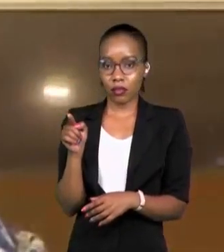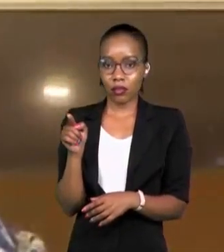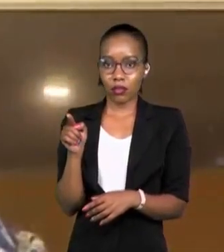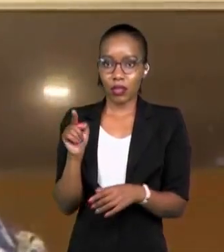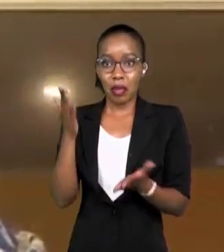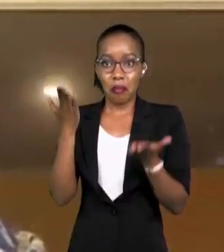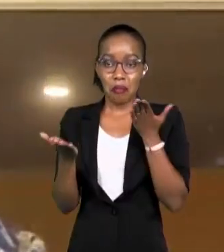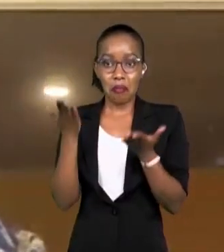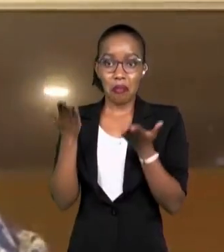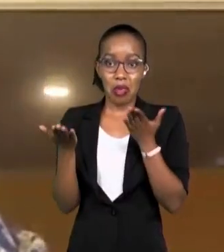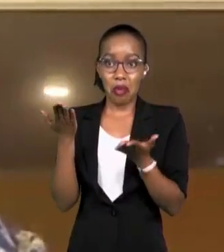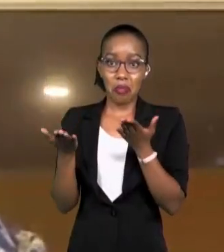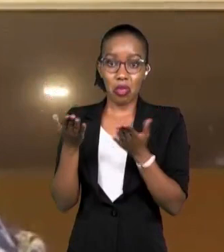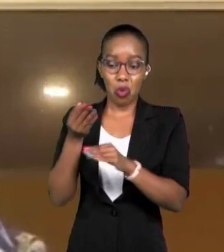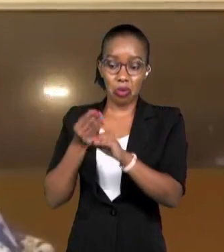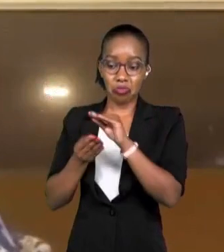walikula fair